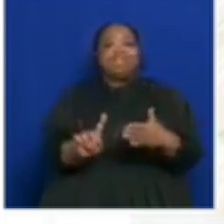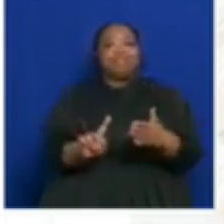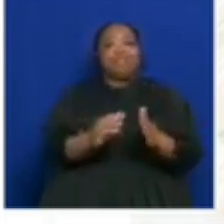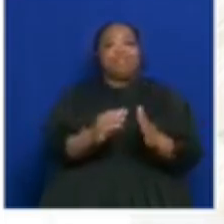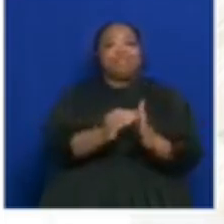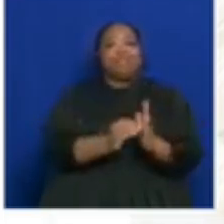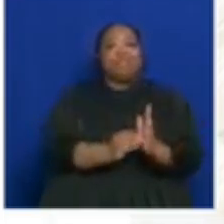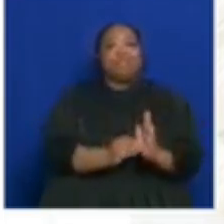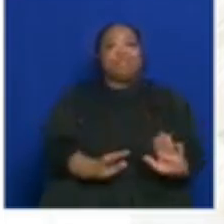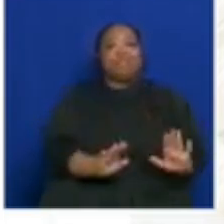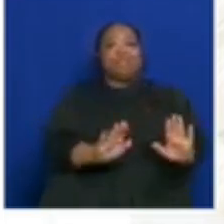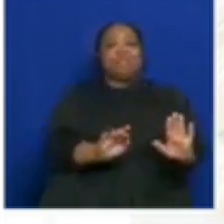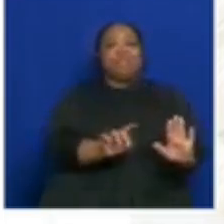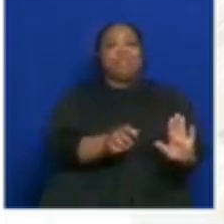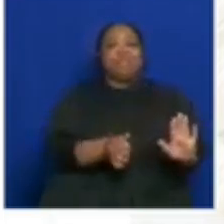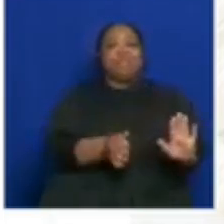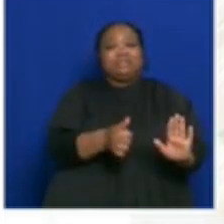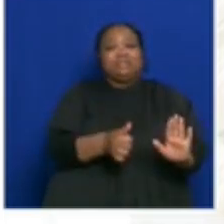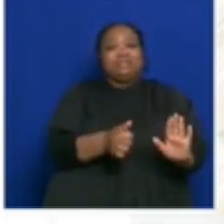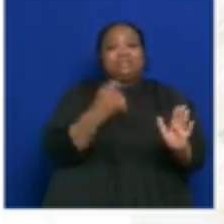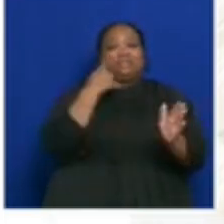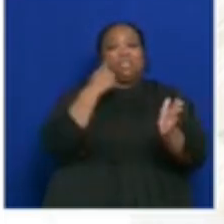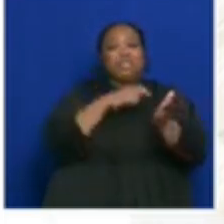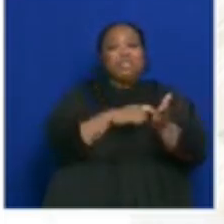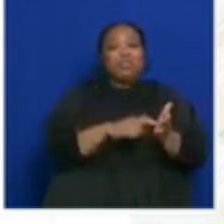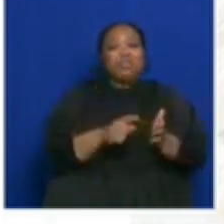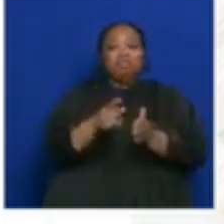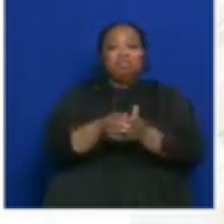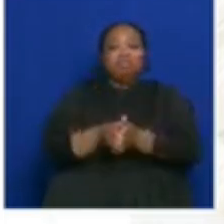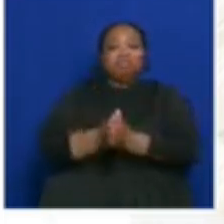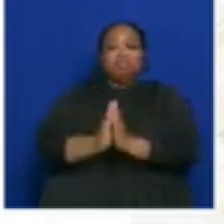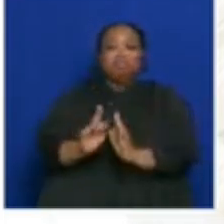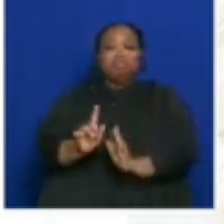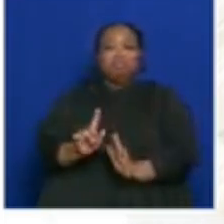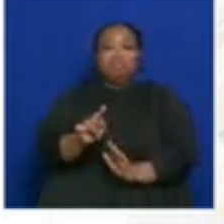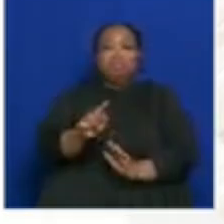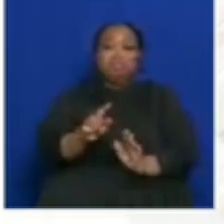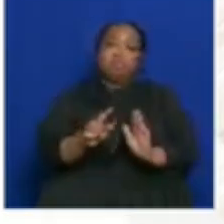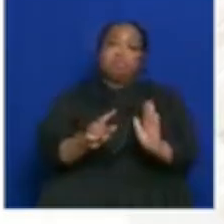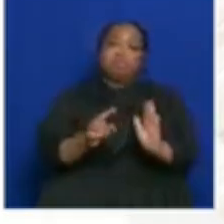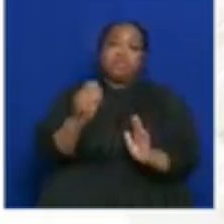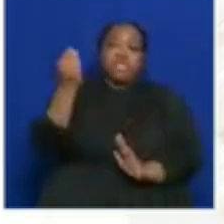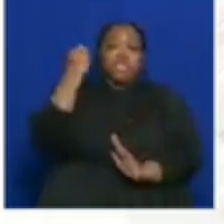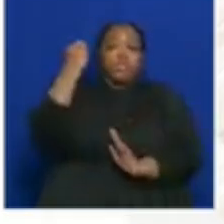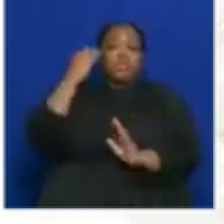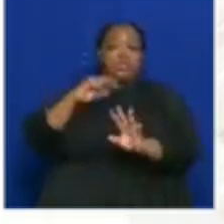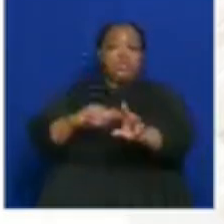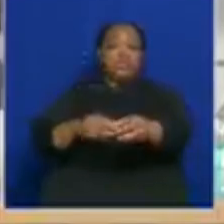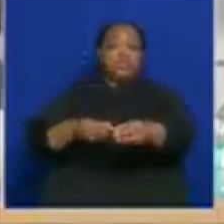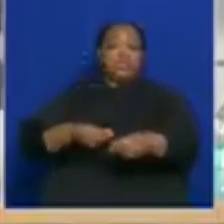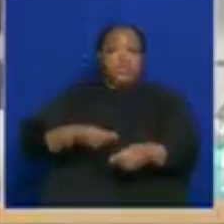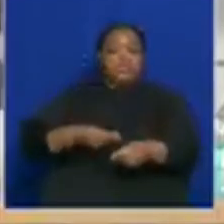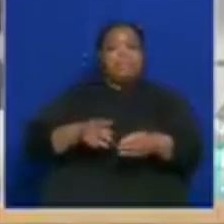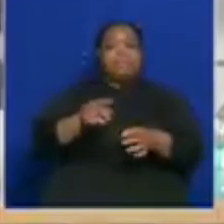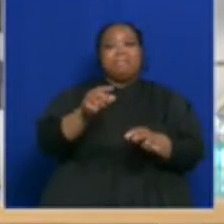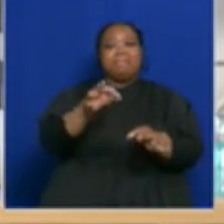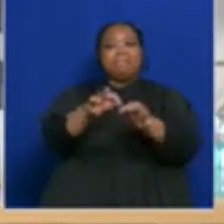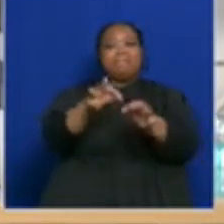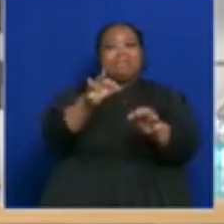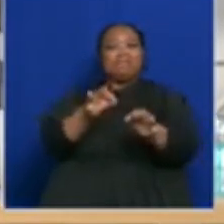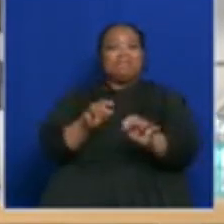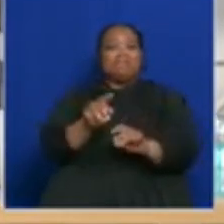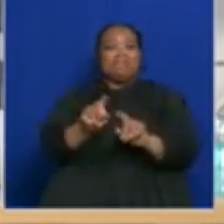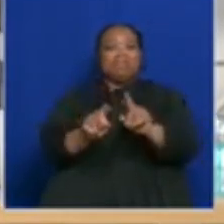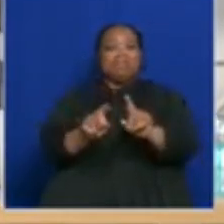notice. And you were requested, as you provide that information, to answer specific questions relating to such